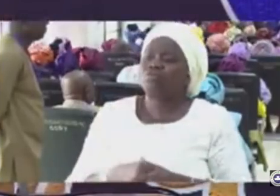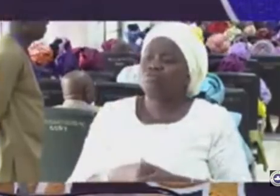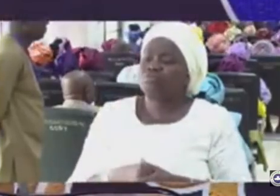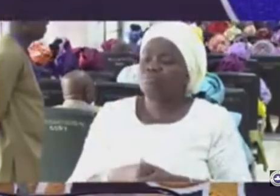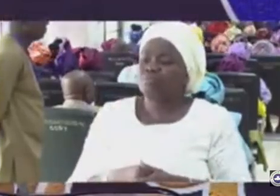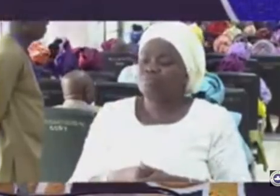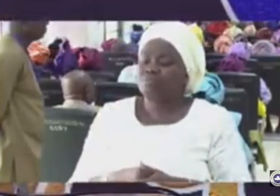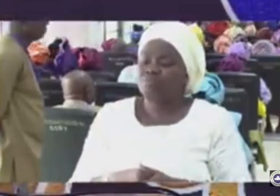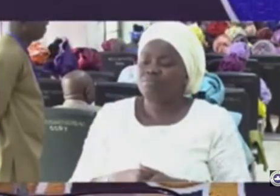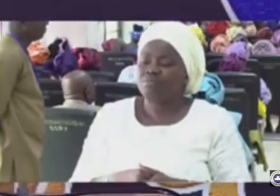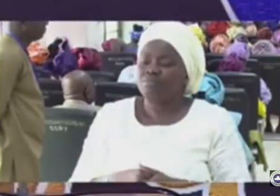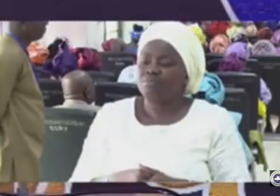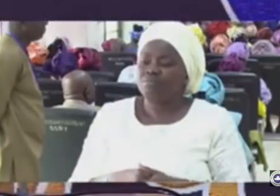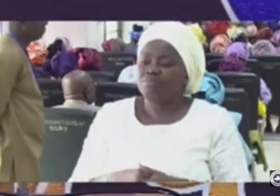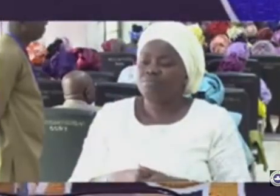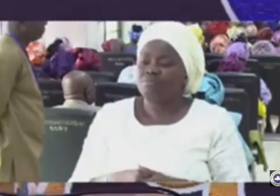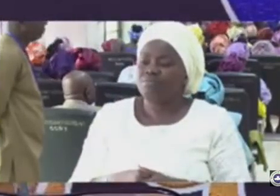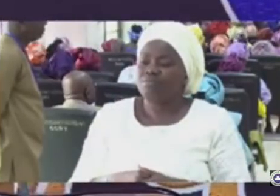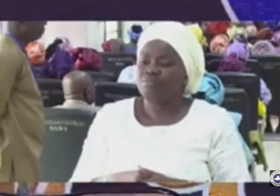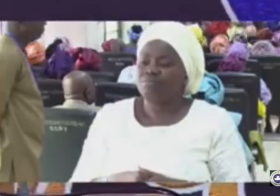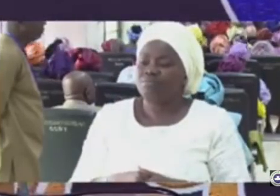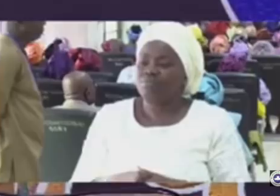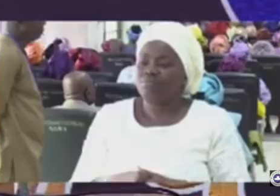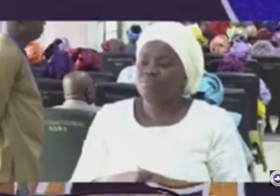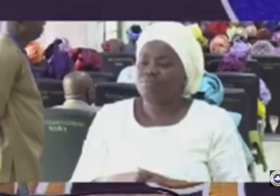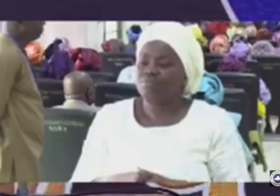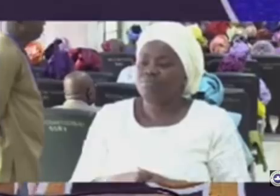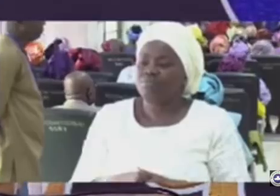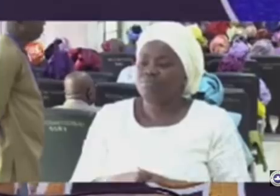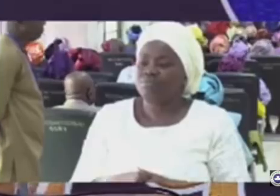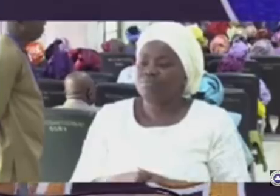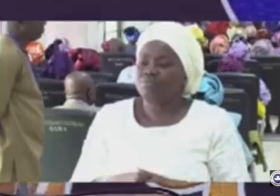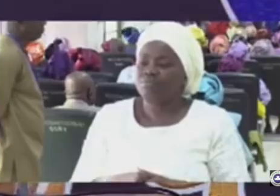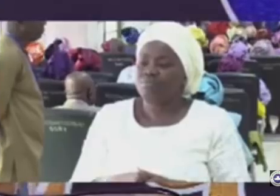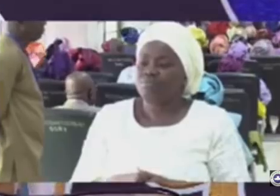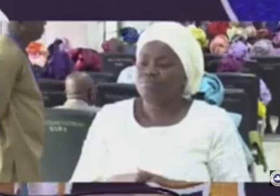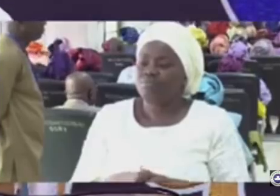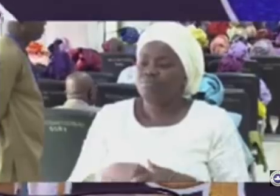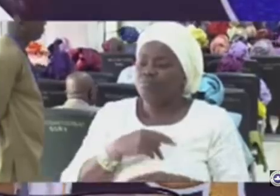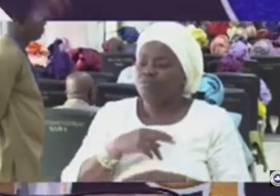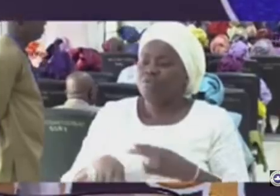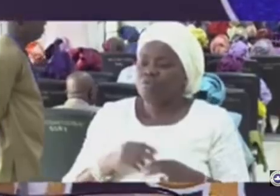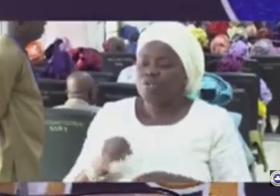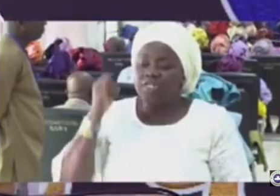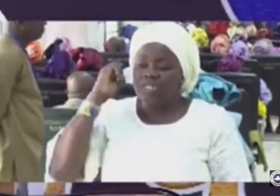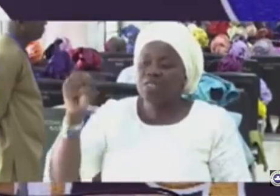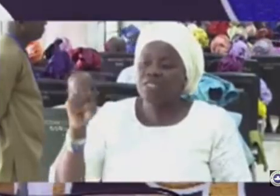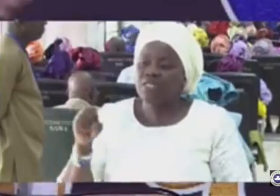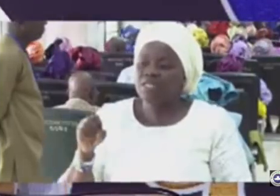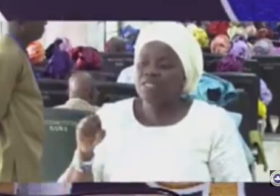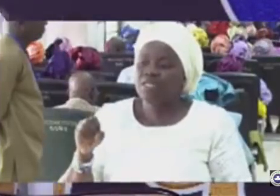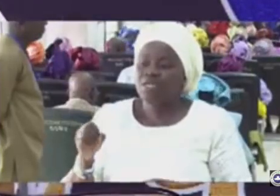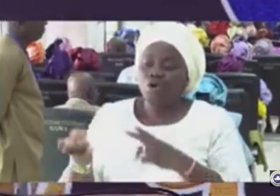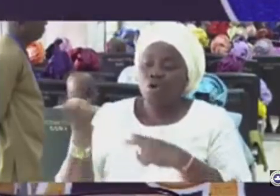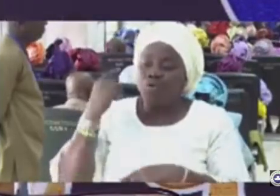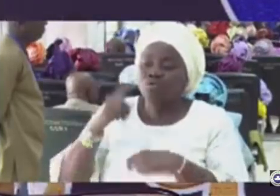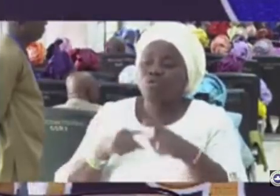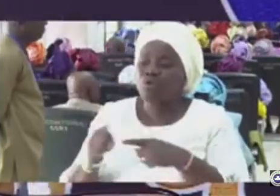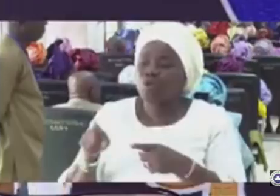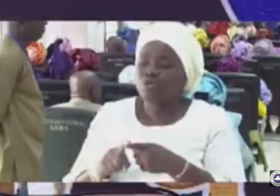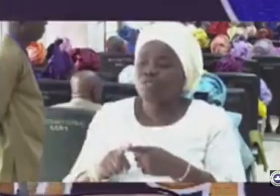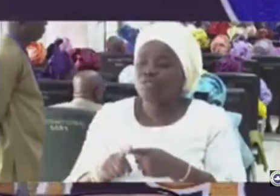Jerusalem, and then somewhere along the line, there was an accident and somebody died because of the Ark of